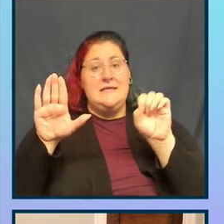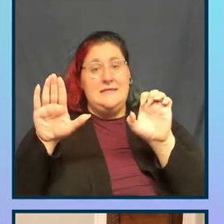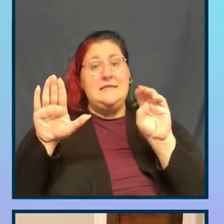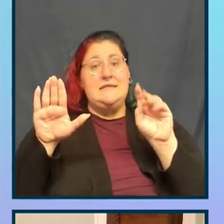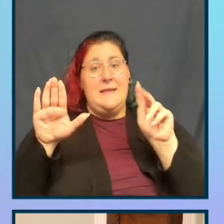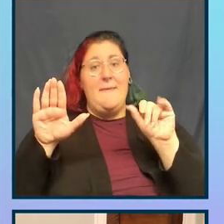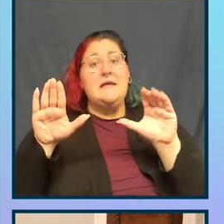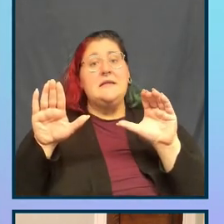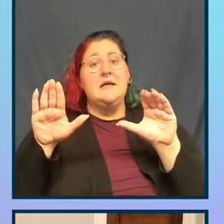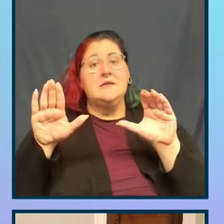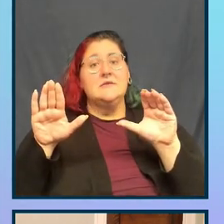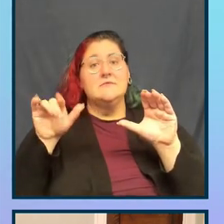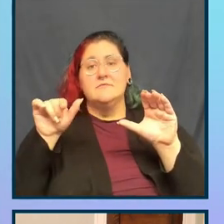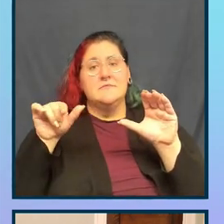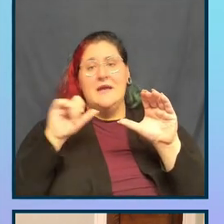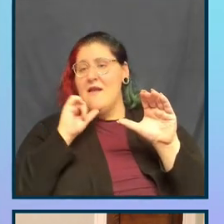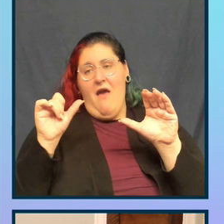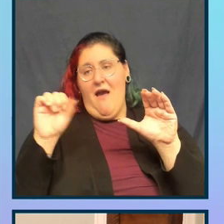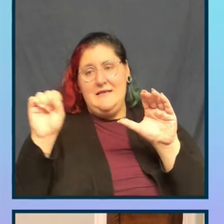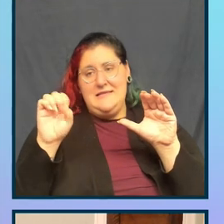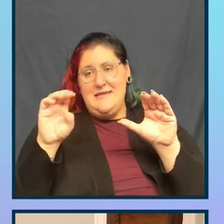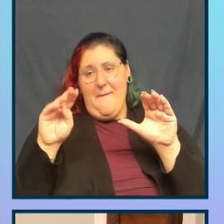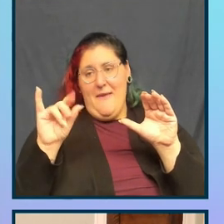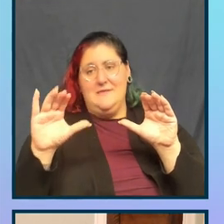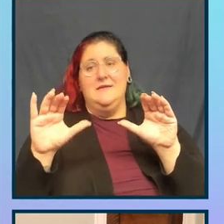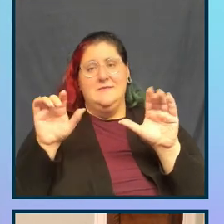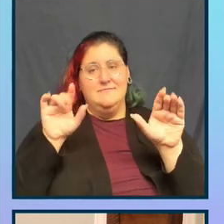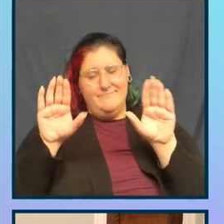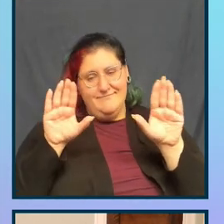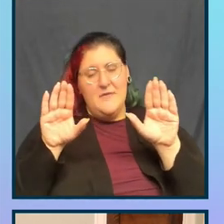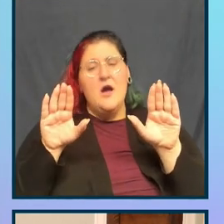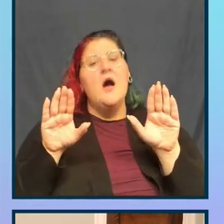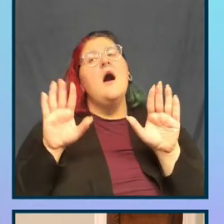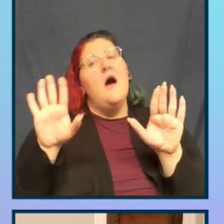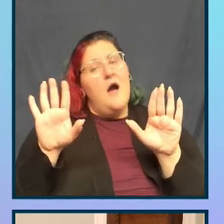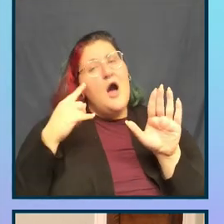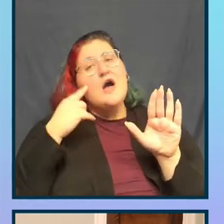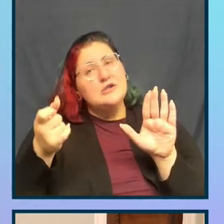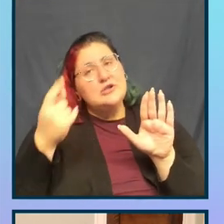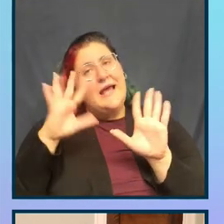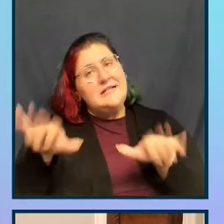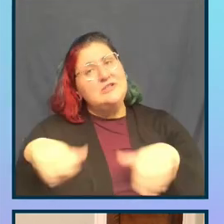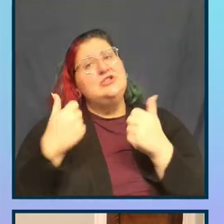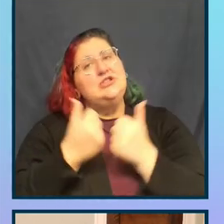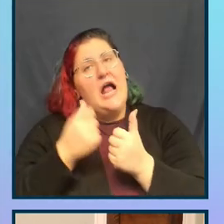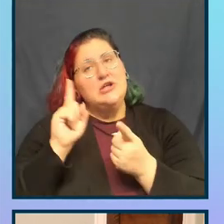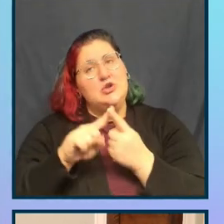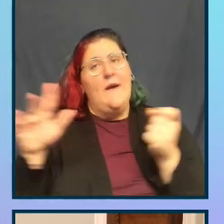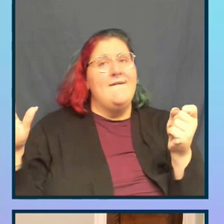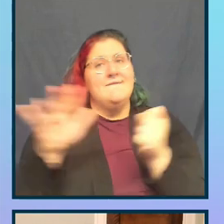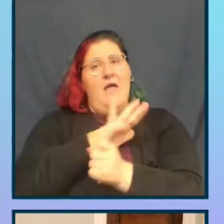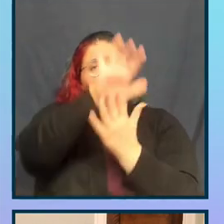again, challenging to put a lot of code on the slide. So this is a very, very basic example. As many of us know,